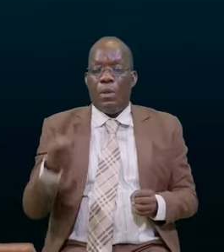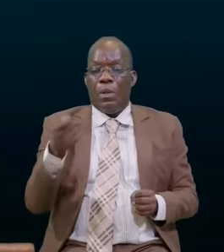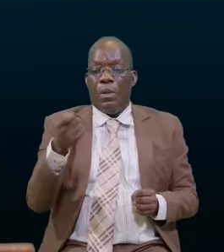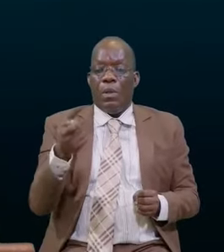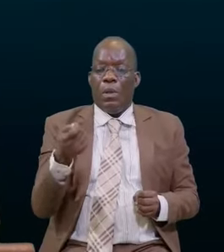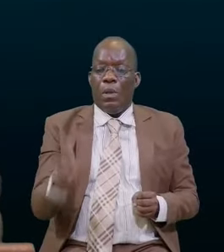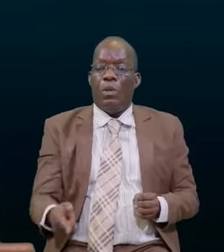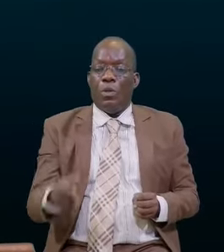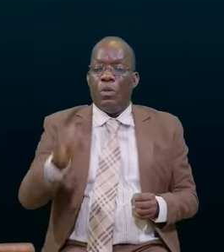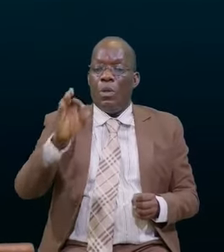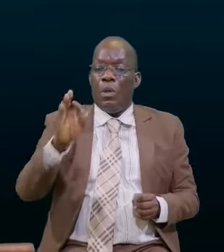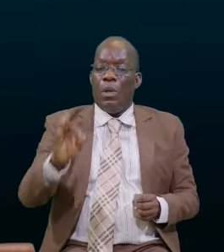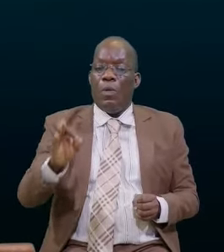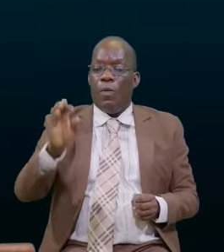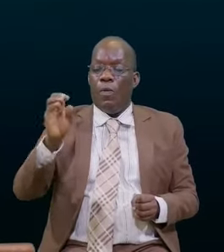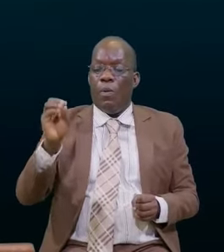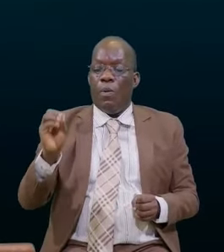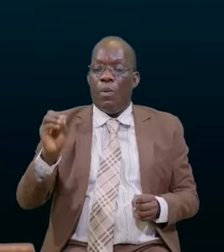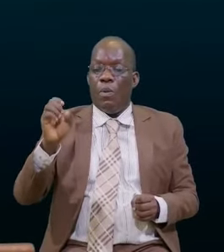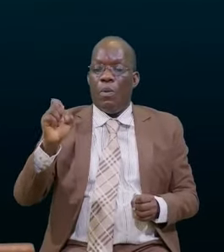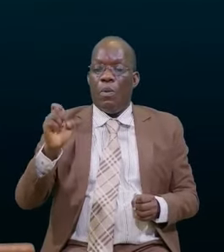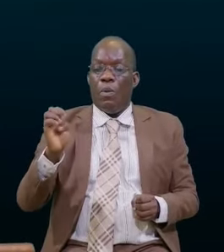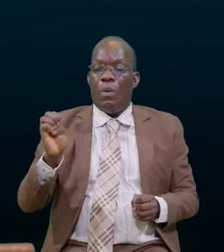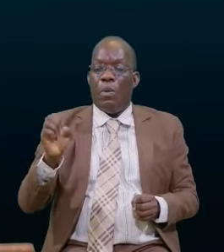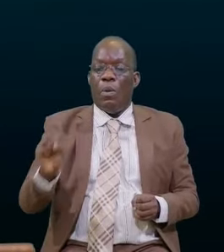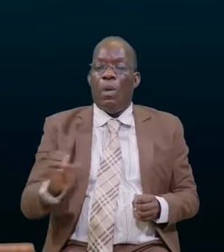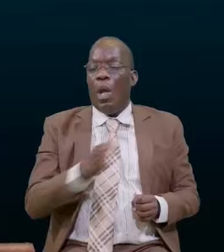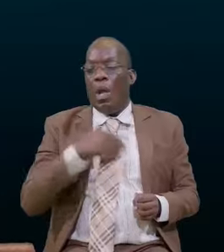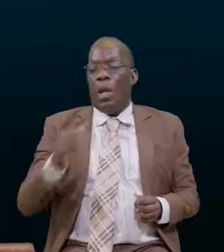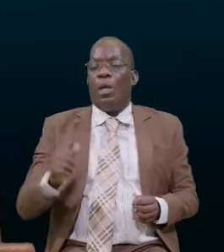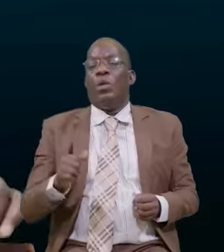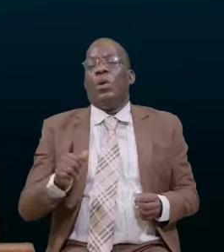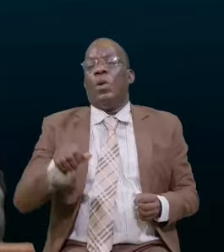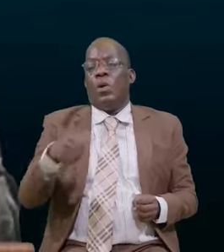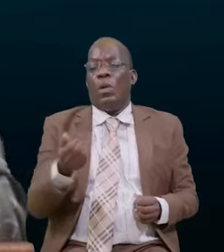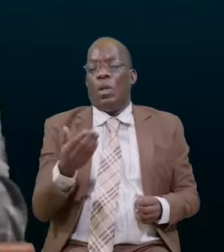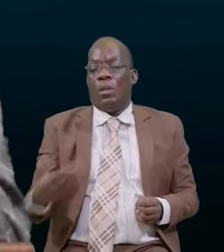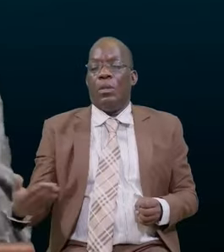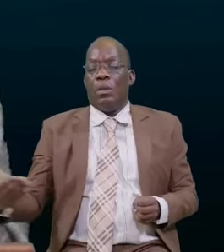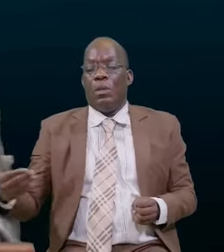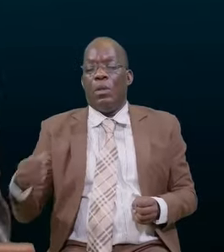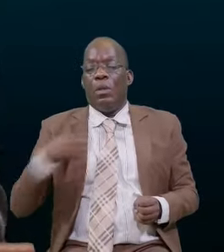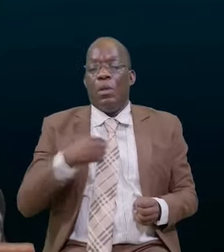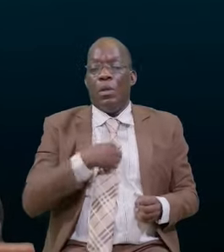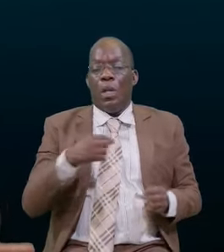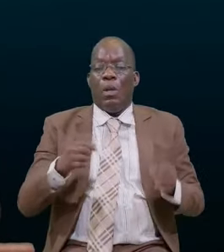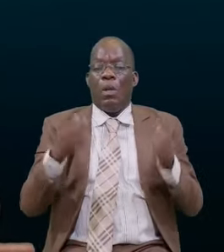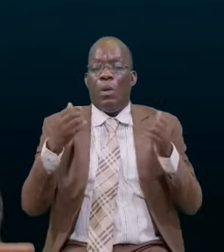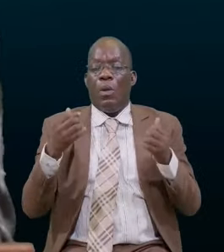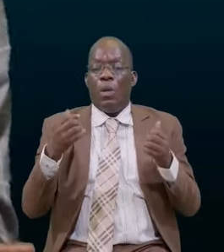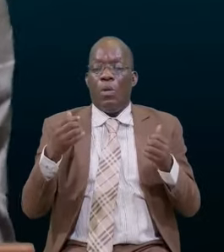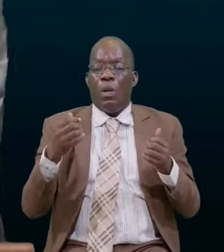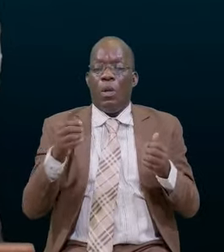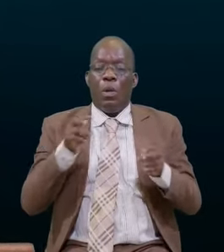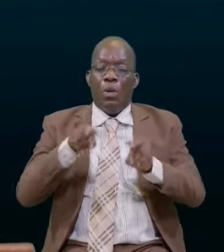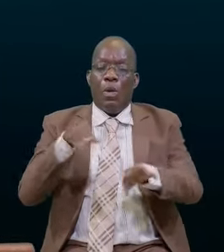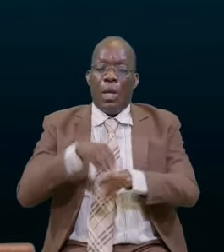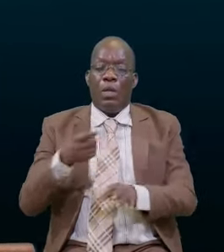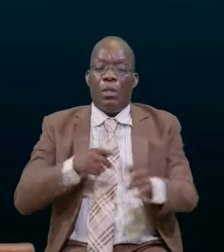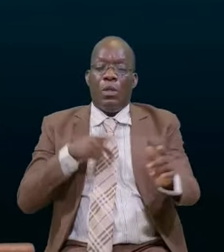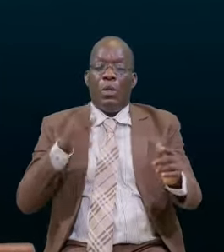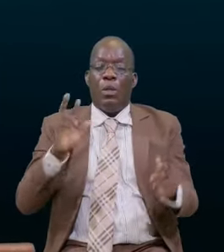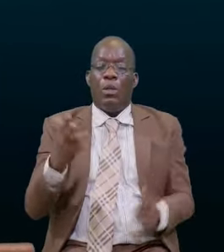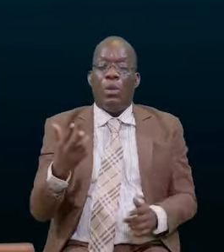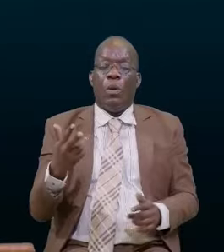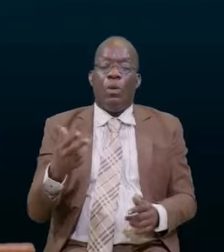foxes and the associated family of the little foxes now we are going to look at the third Point deliverance from the